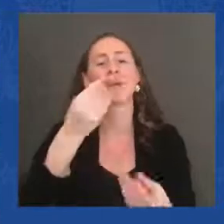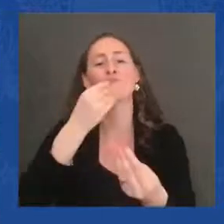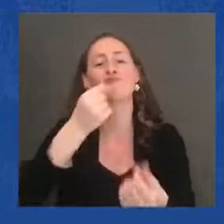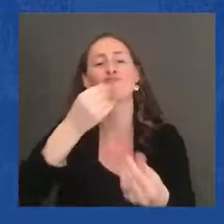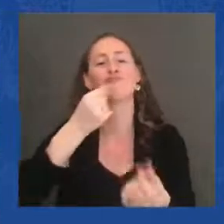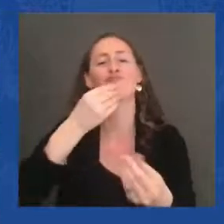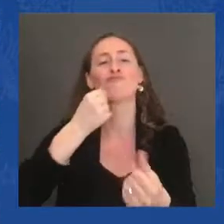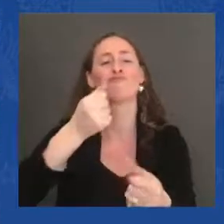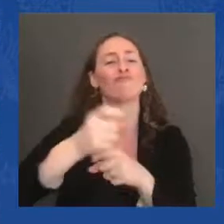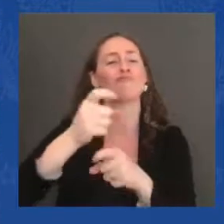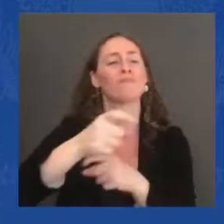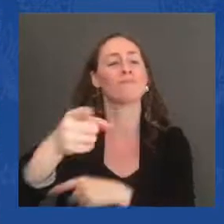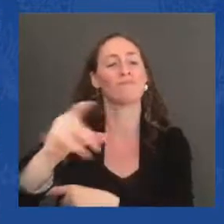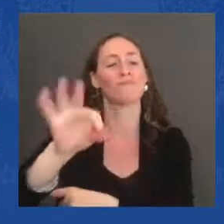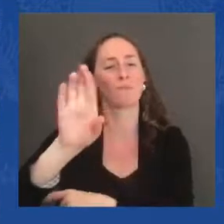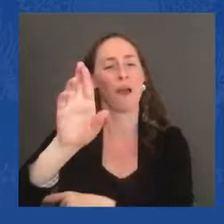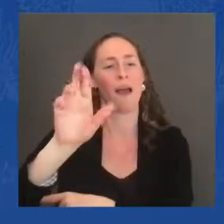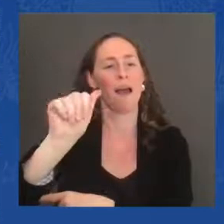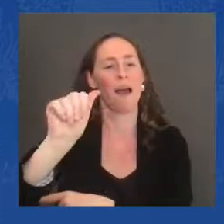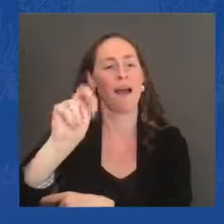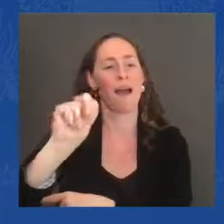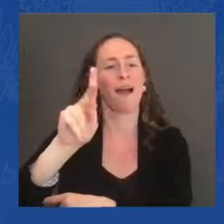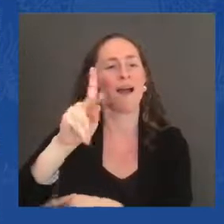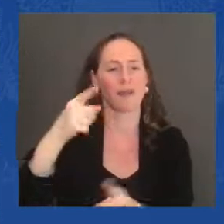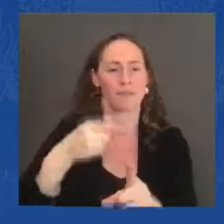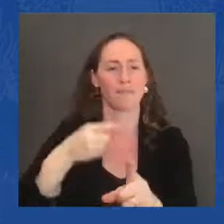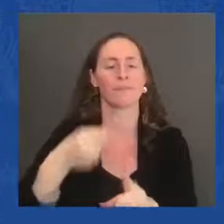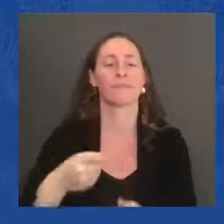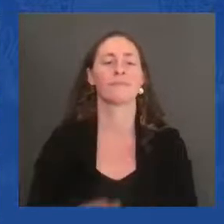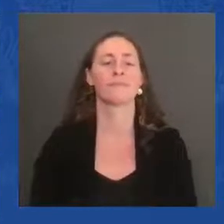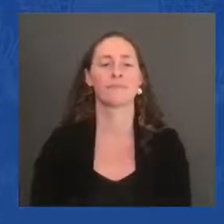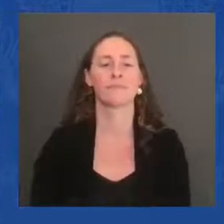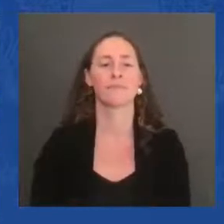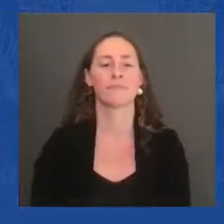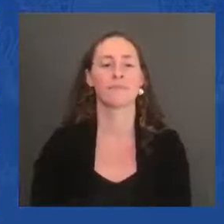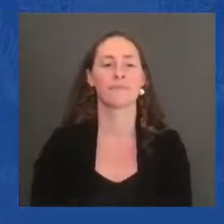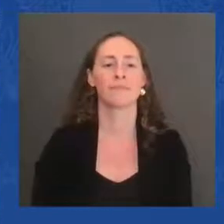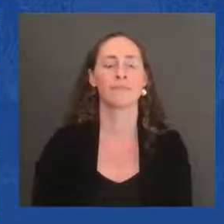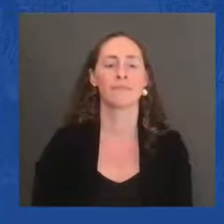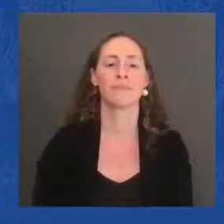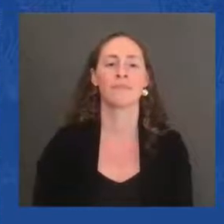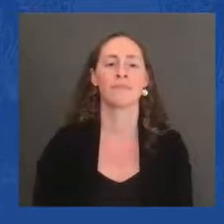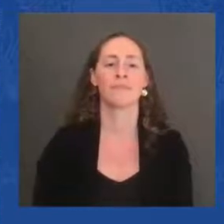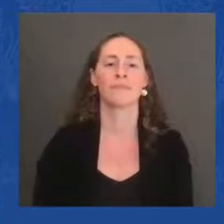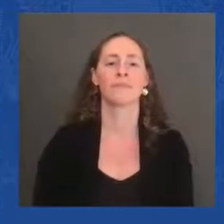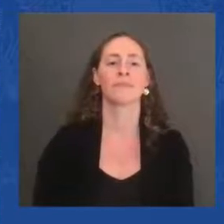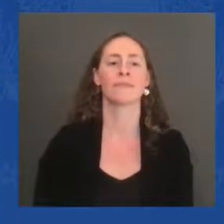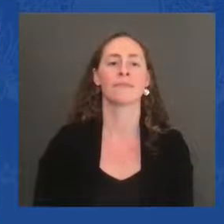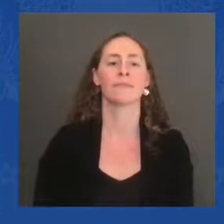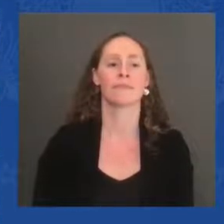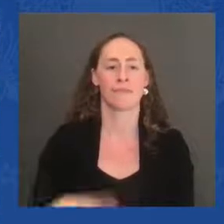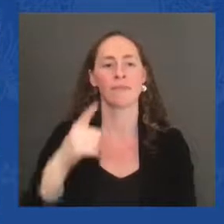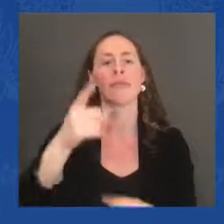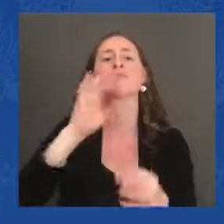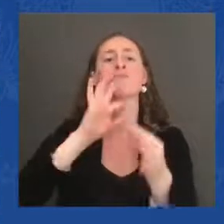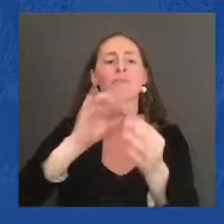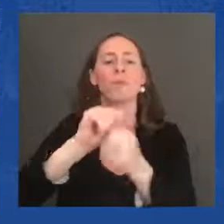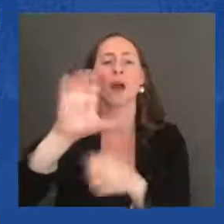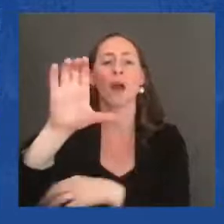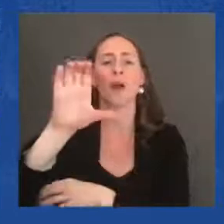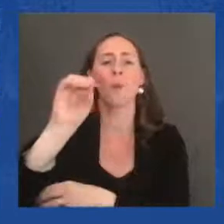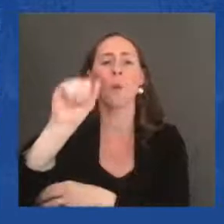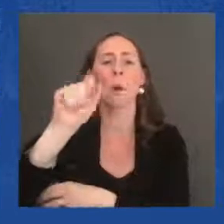dying. And I went to a little Catholic grade school called Holy Rosary. And it was